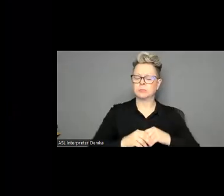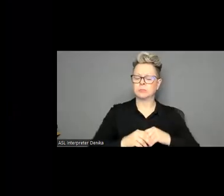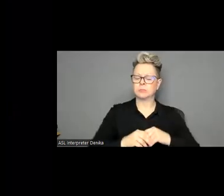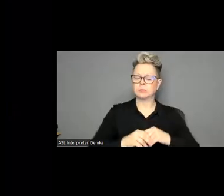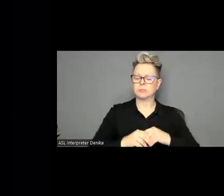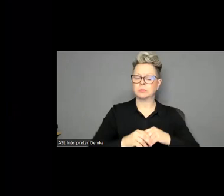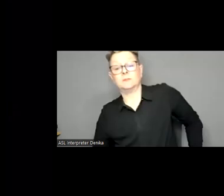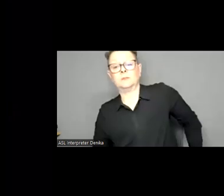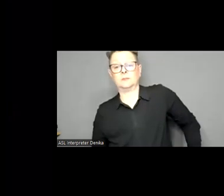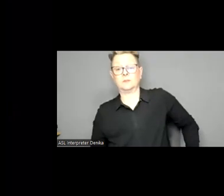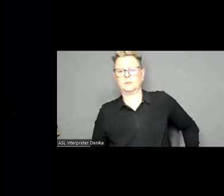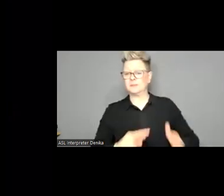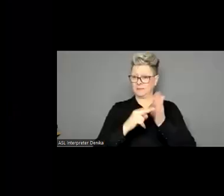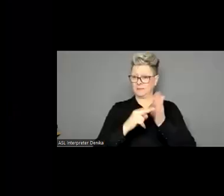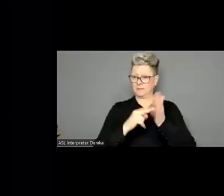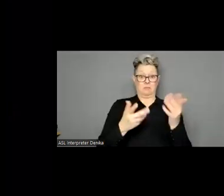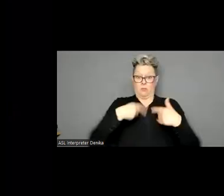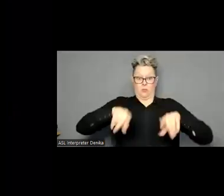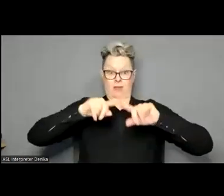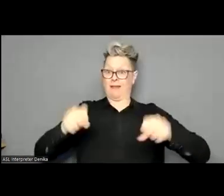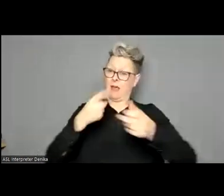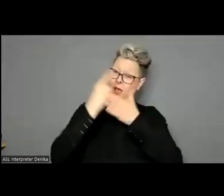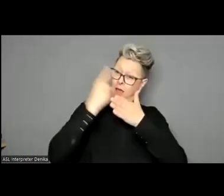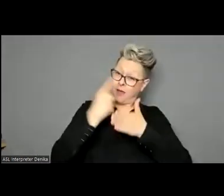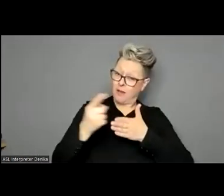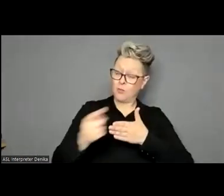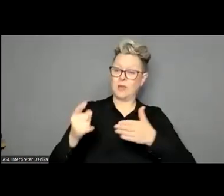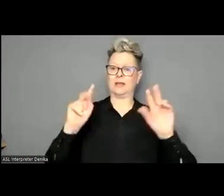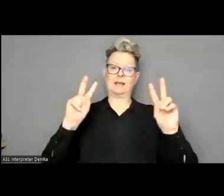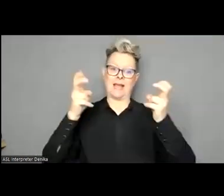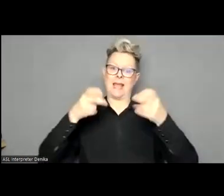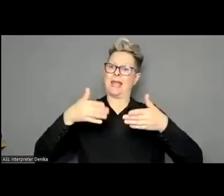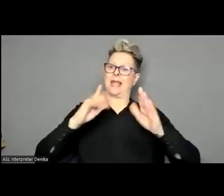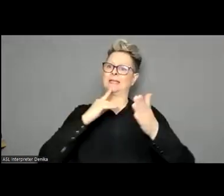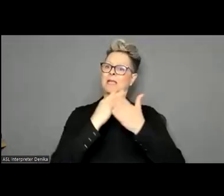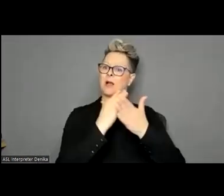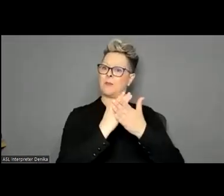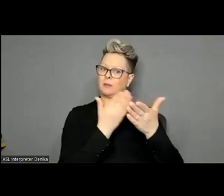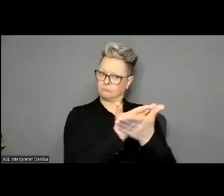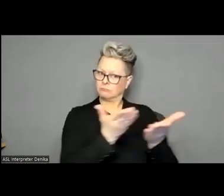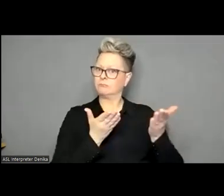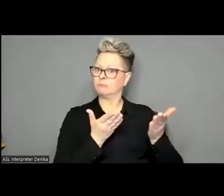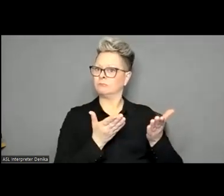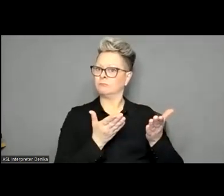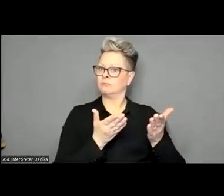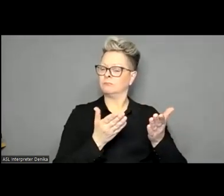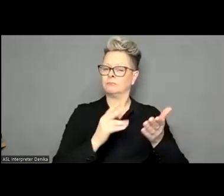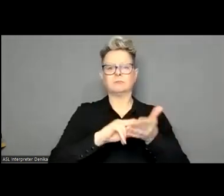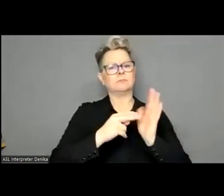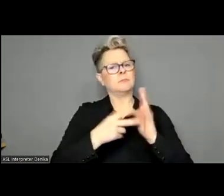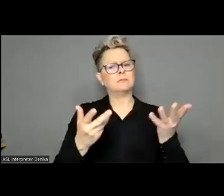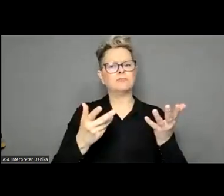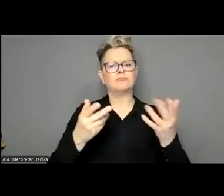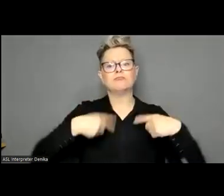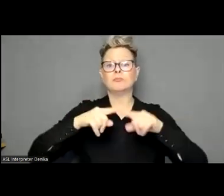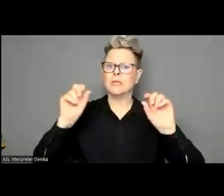support, to offer this weekly Let's Talk and Just Ask sessions to help make it possible for the